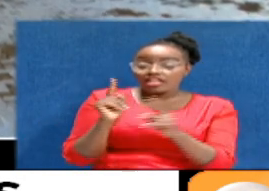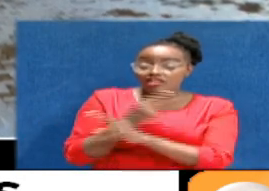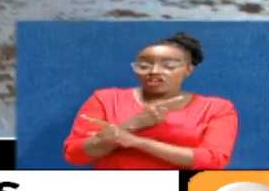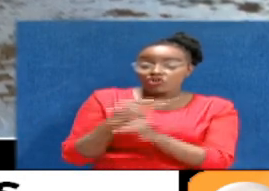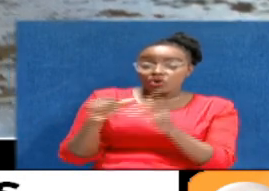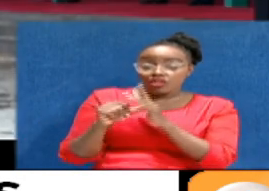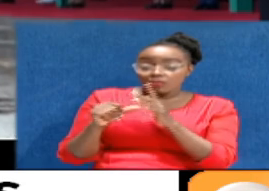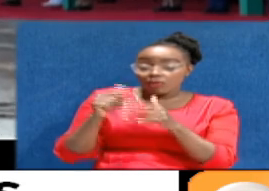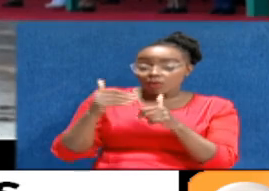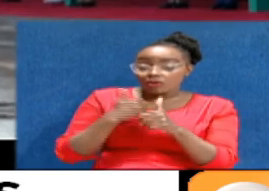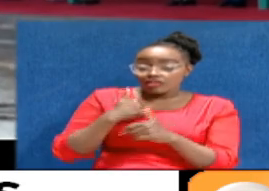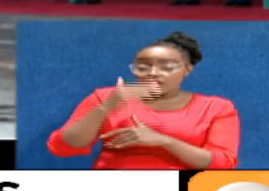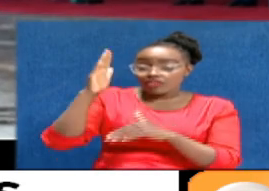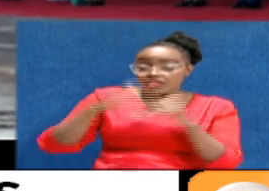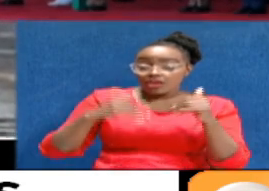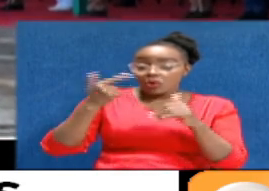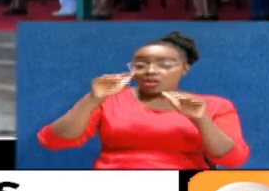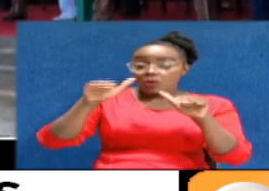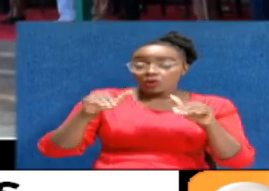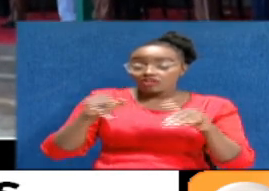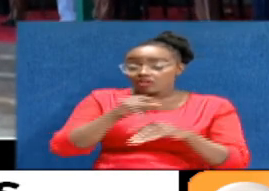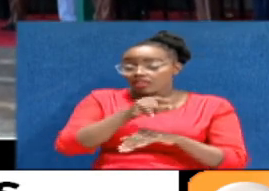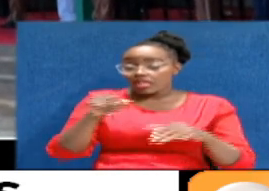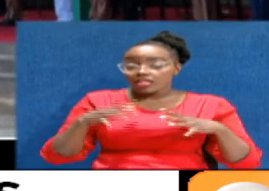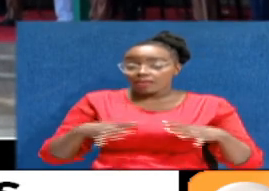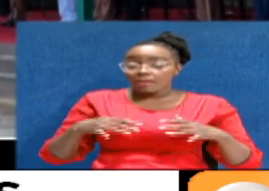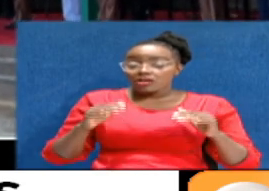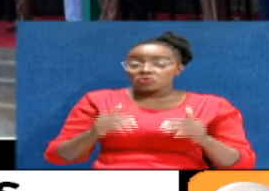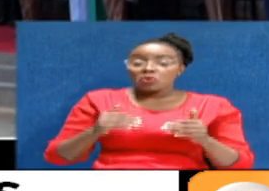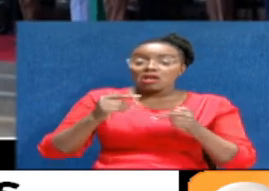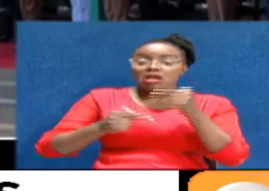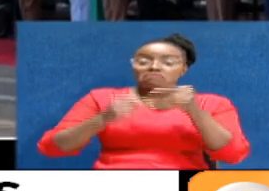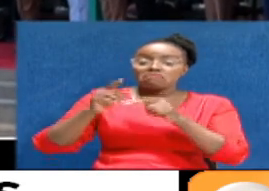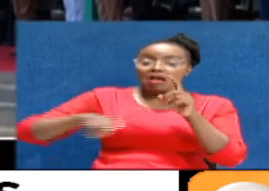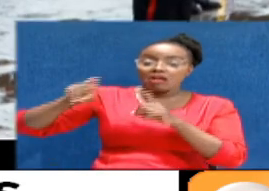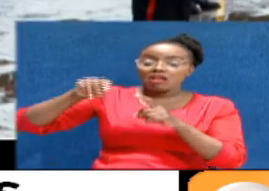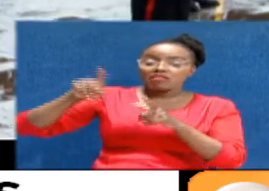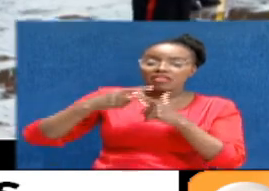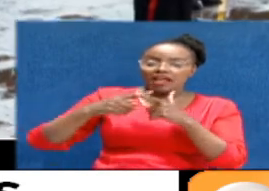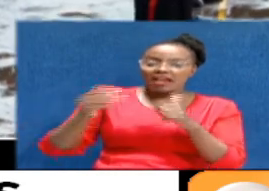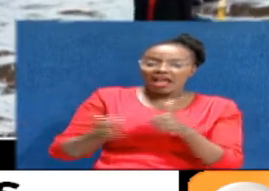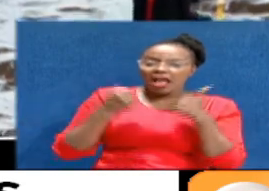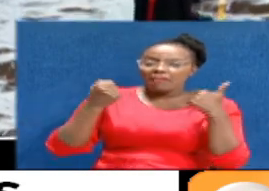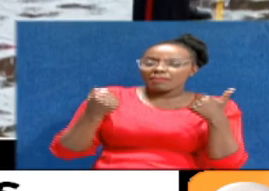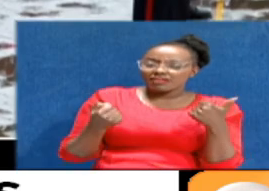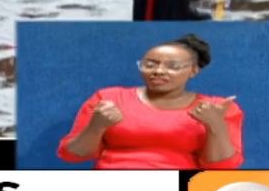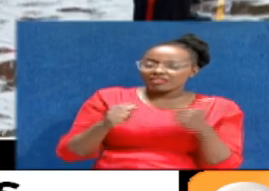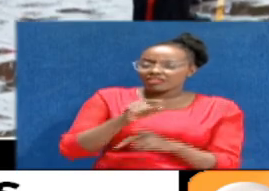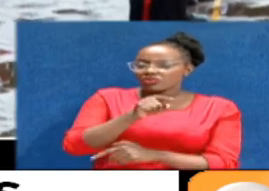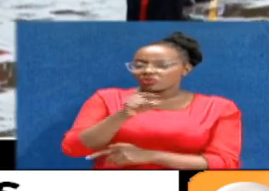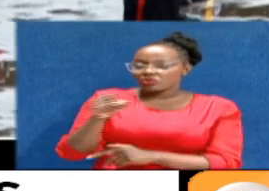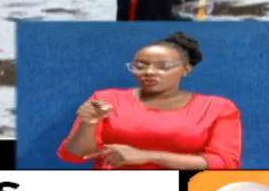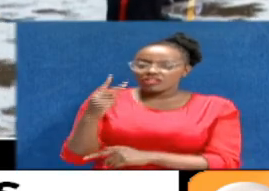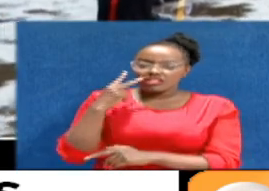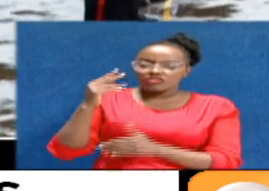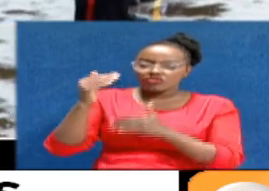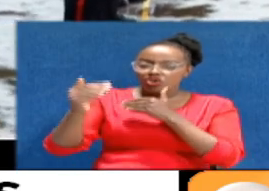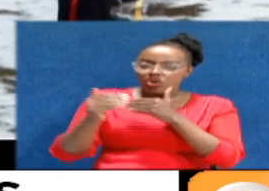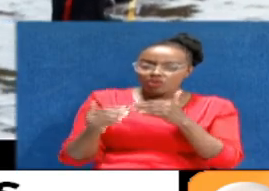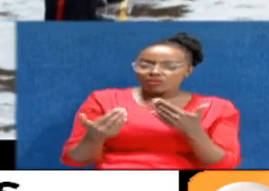differences that emerge, instead of waiting for them to, you know, escalate and get to a point where, I mean, you see